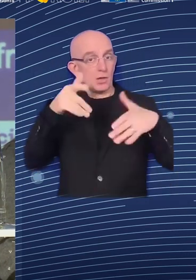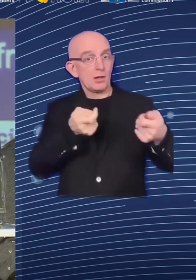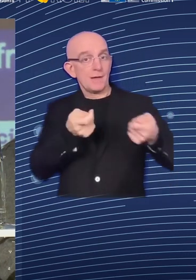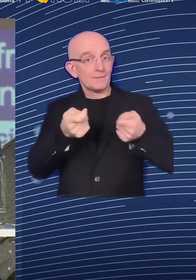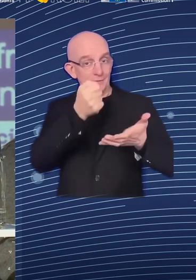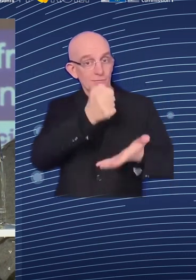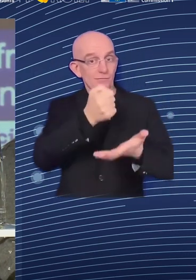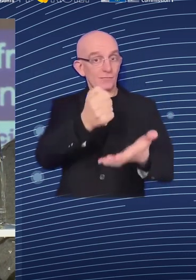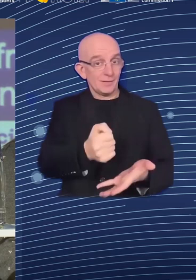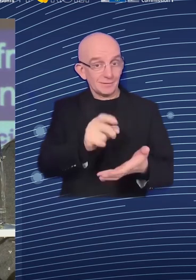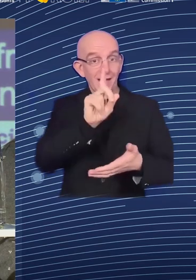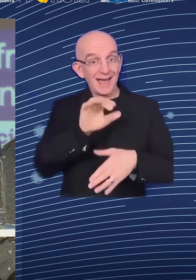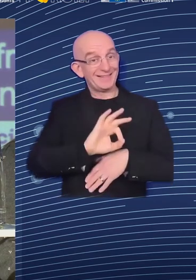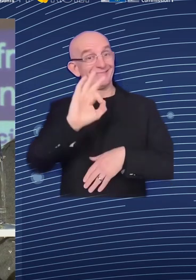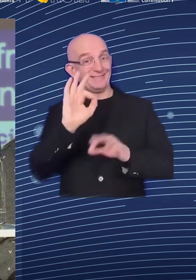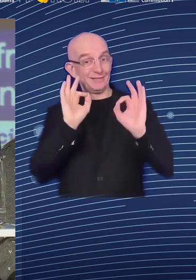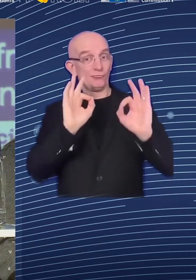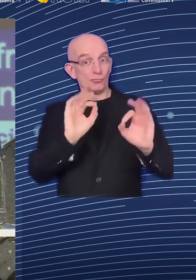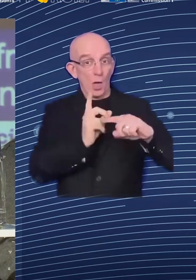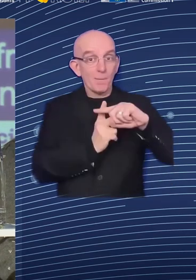and to get a community in order that costs